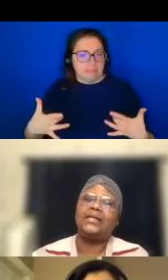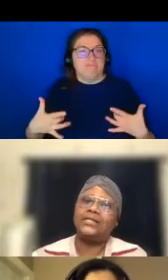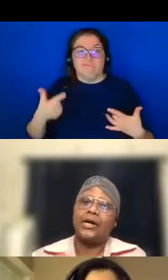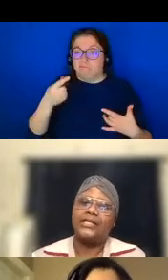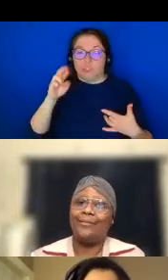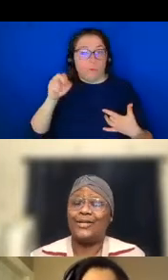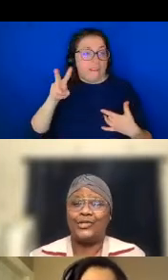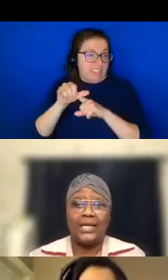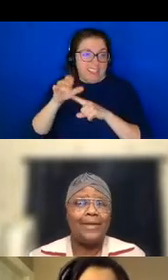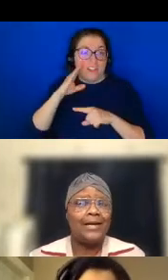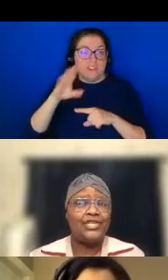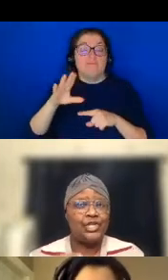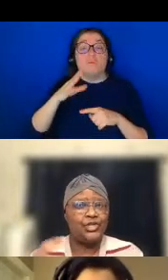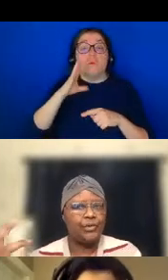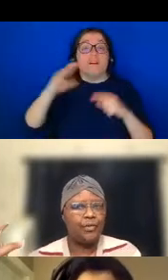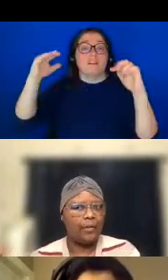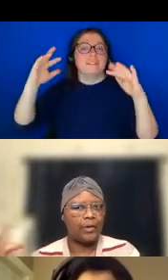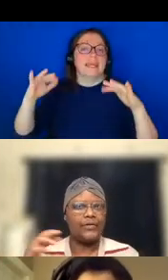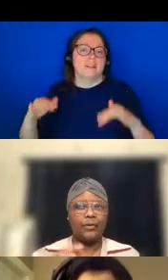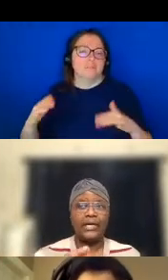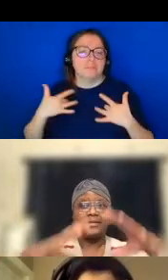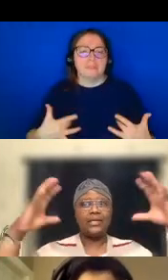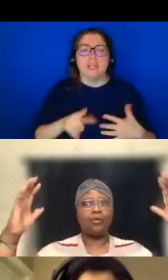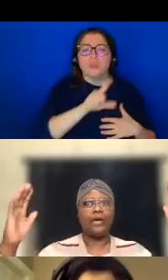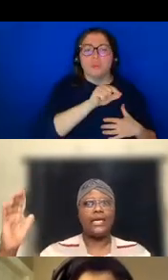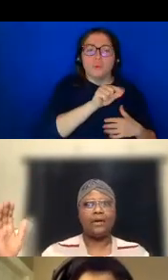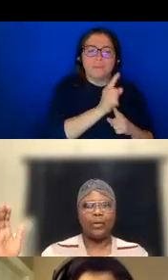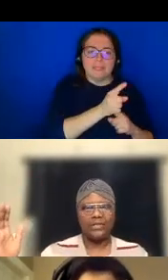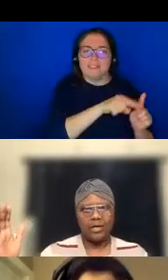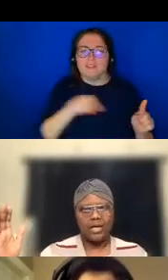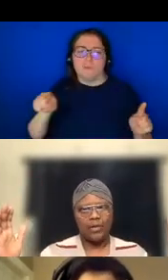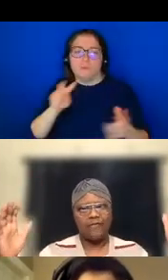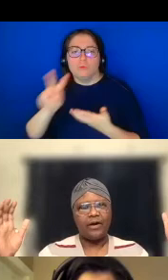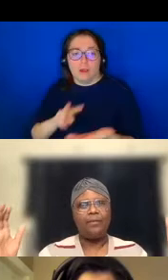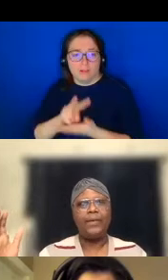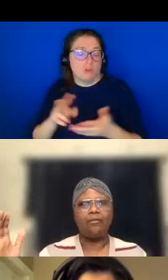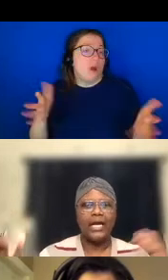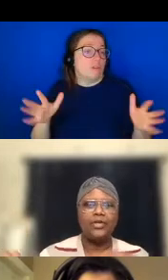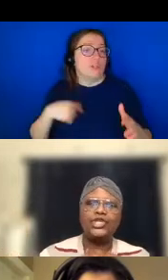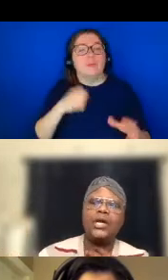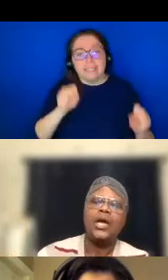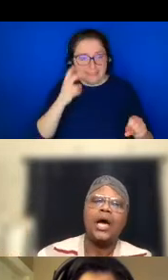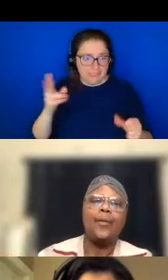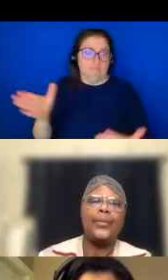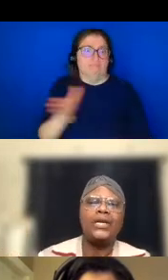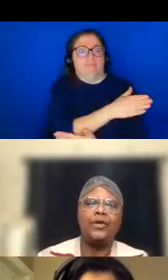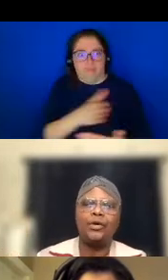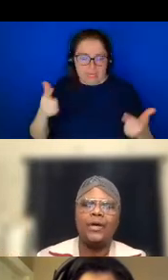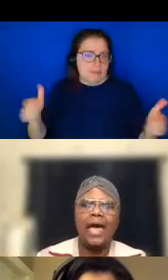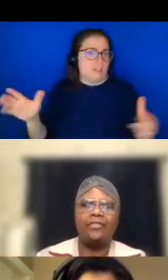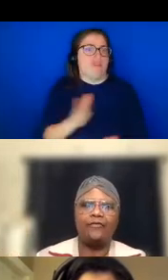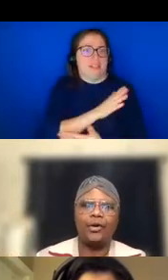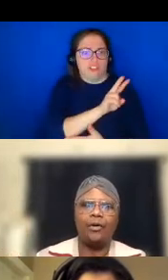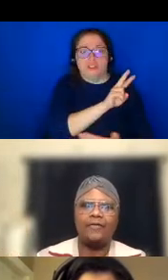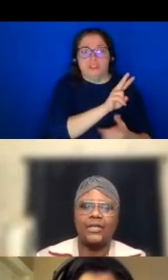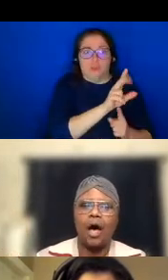It starts in about 20 minutes to 2 hours. So we can see already that we're starting with a very big range. But if you look at